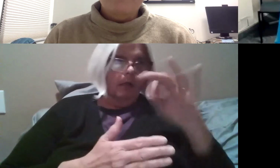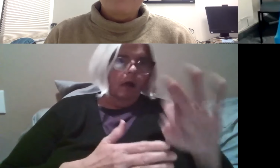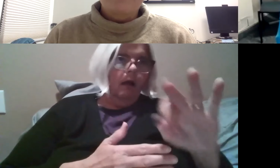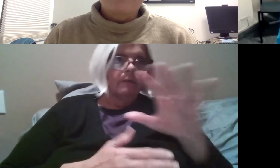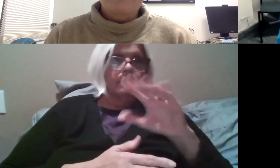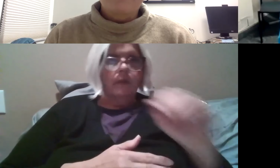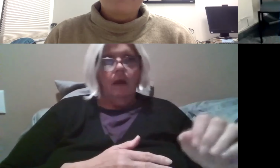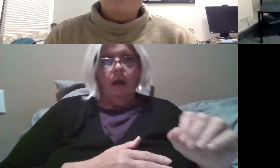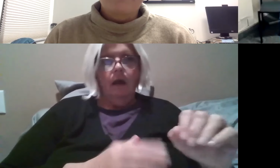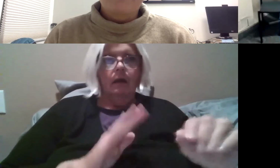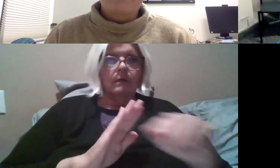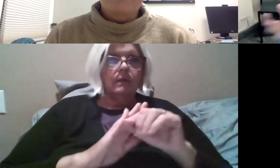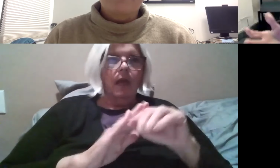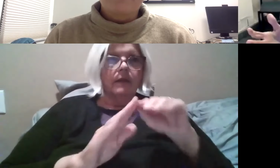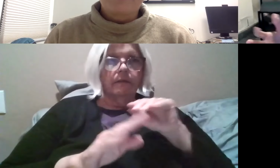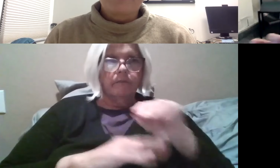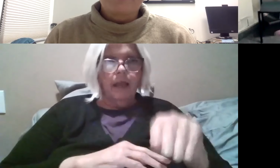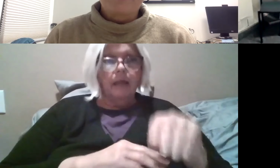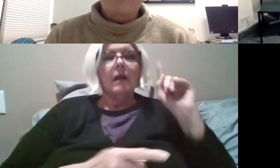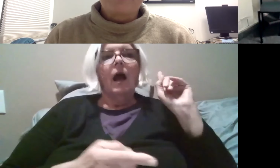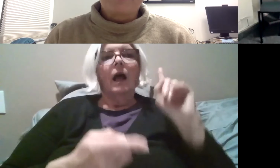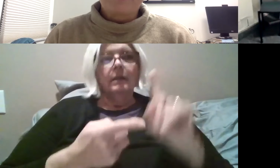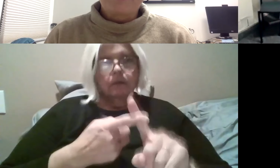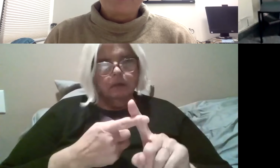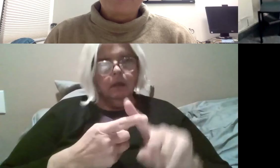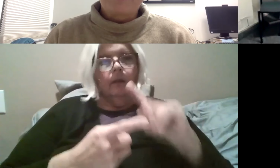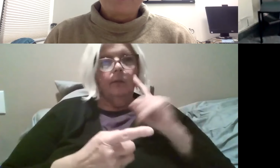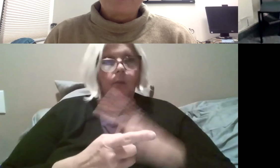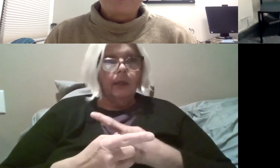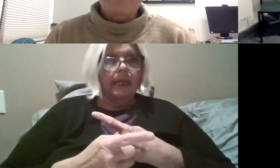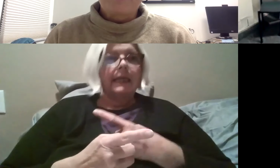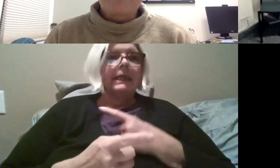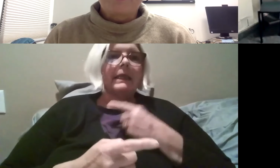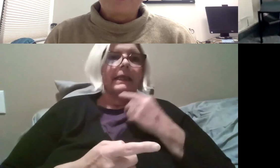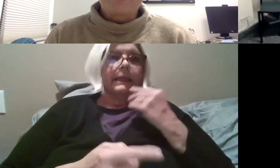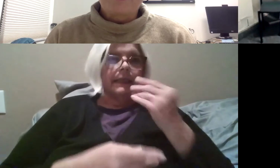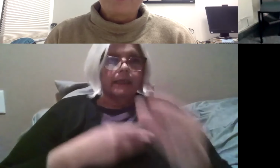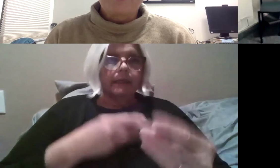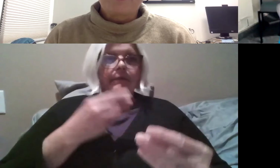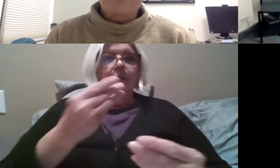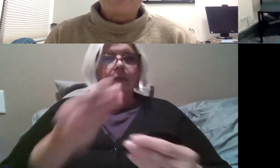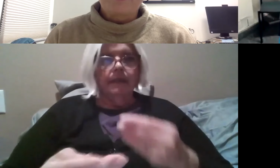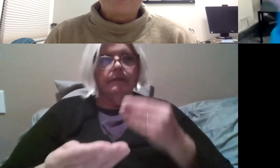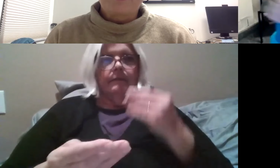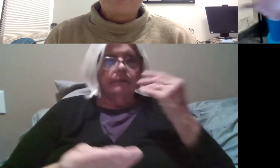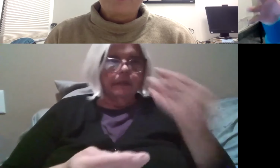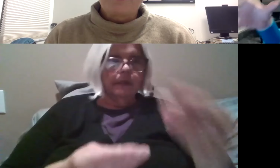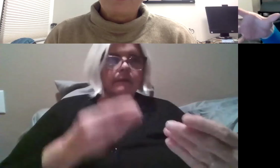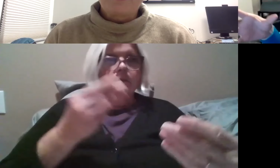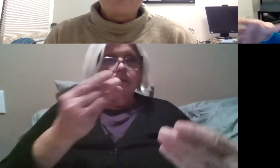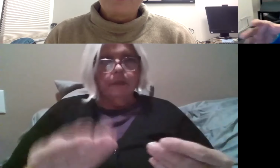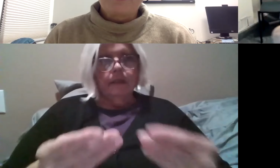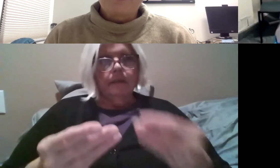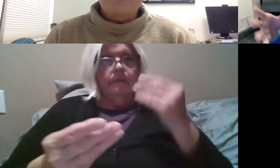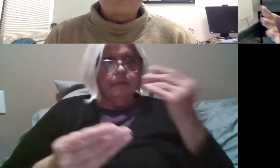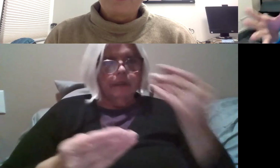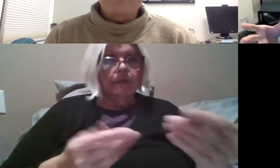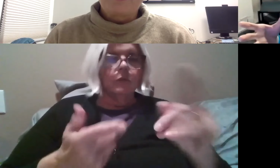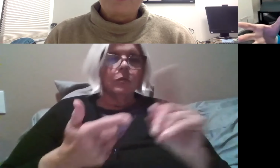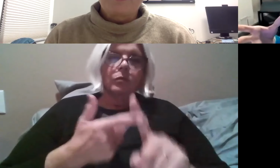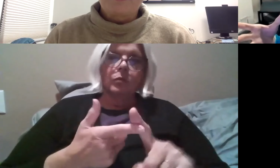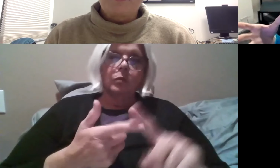events. But it's interesting because I watched the debate, but for some reason that quote has been pulled out and like gone all over the internet